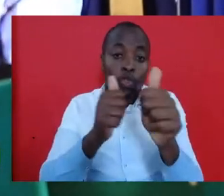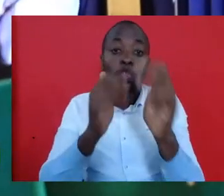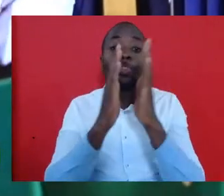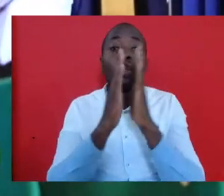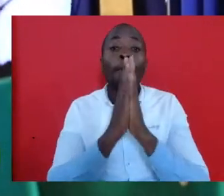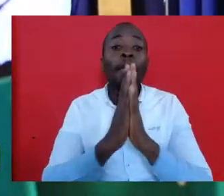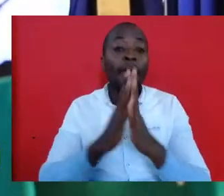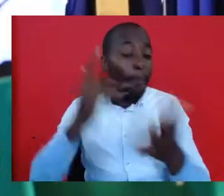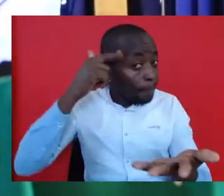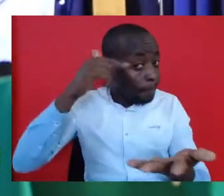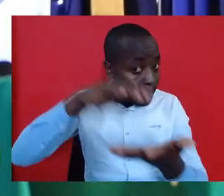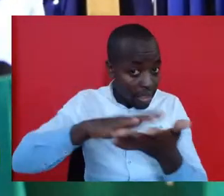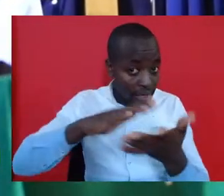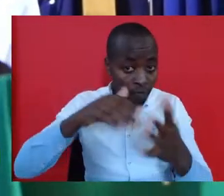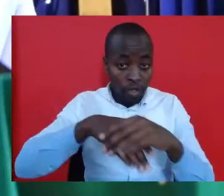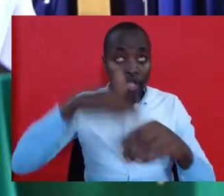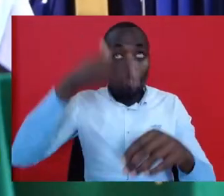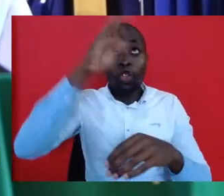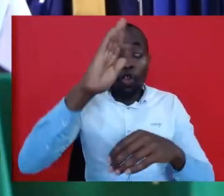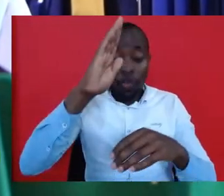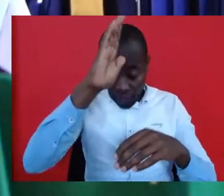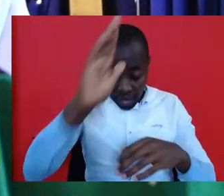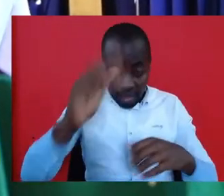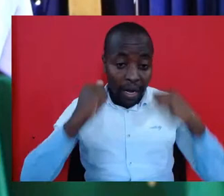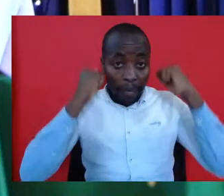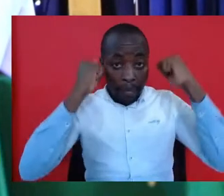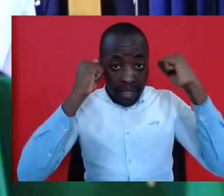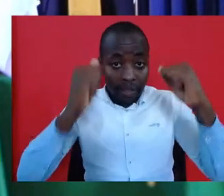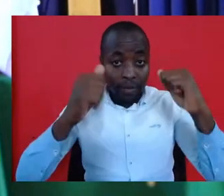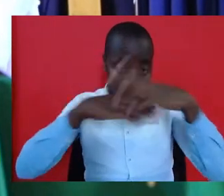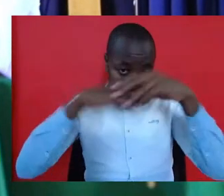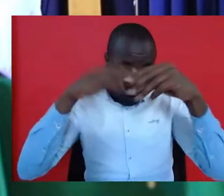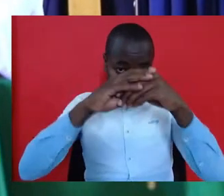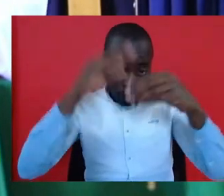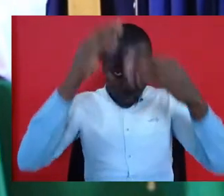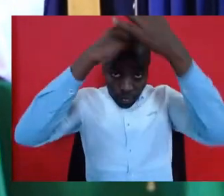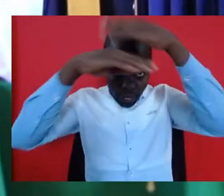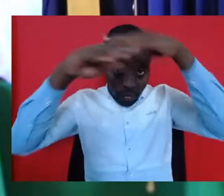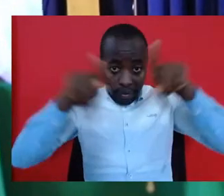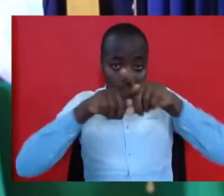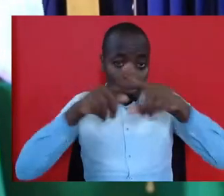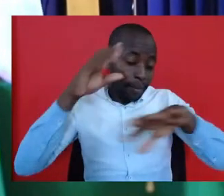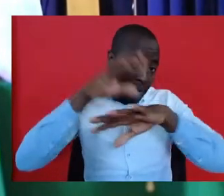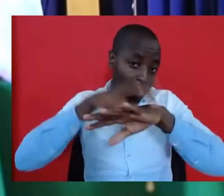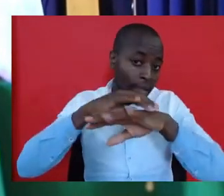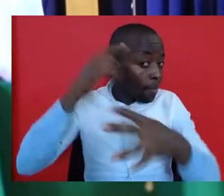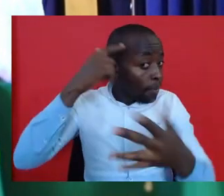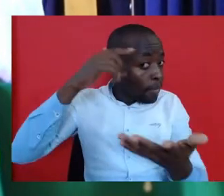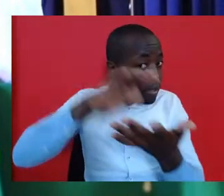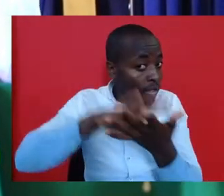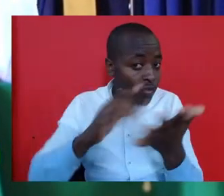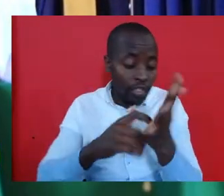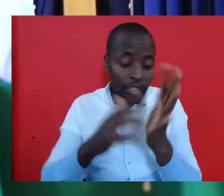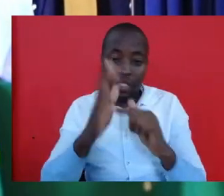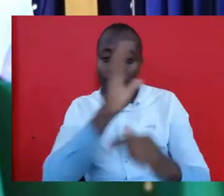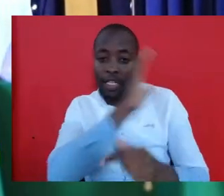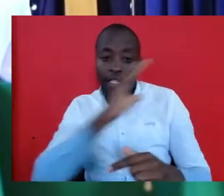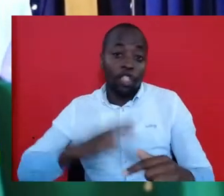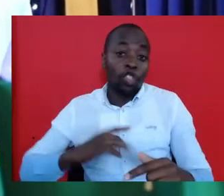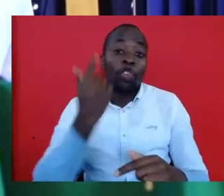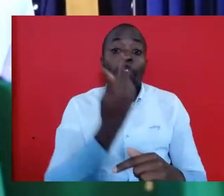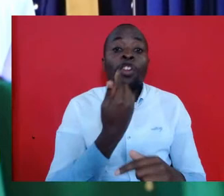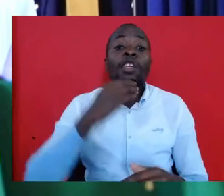believe in God, the Father Almighty, creator of heaven and earth. I believe in Jesus Christ, his only Son, our